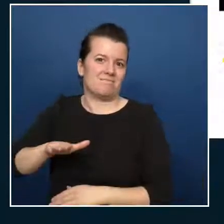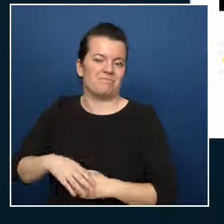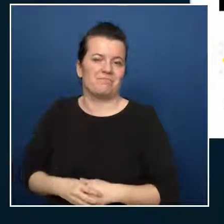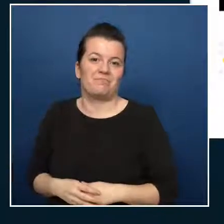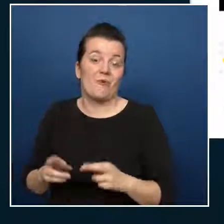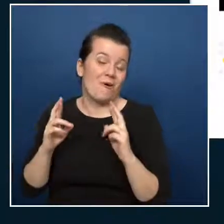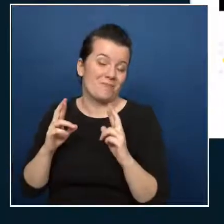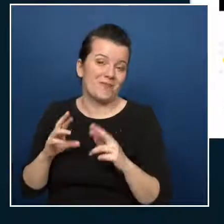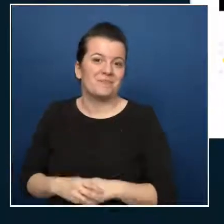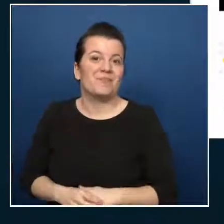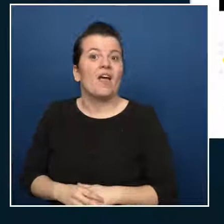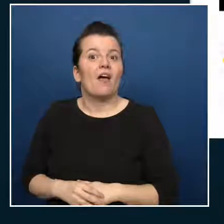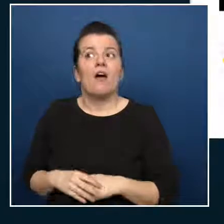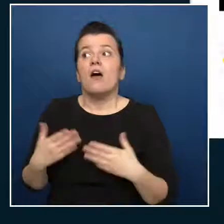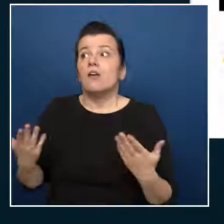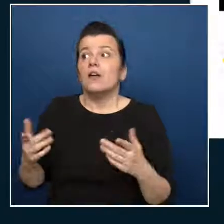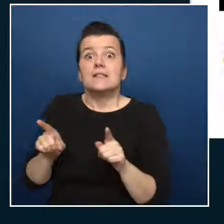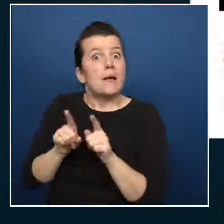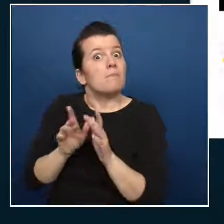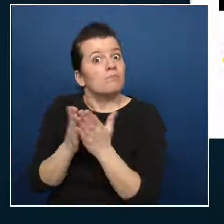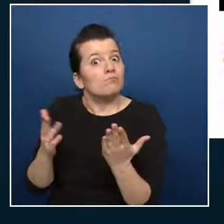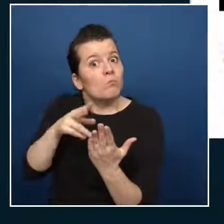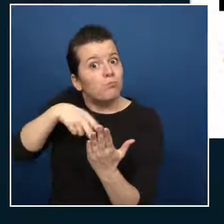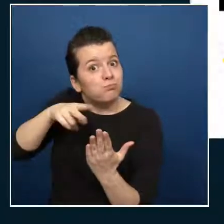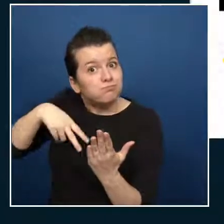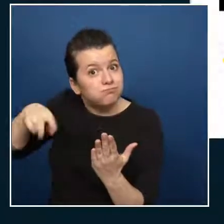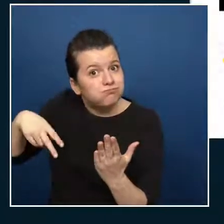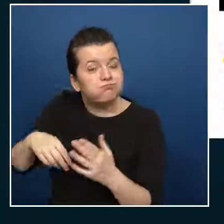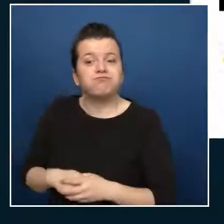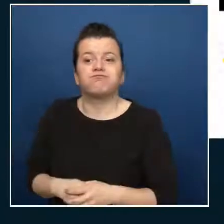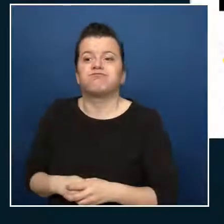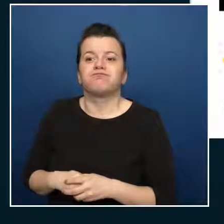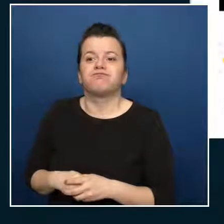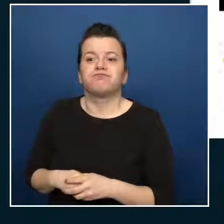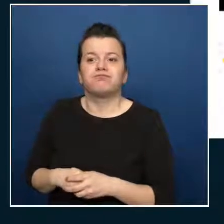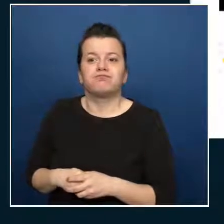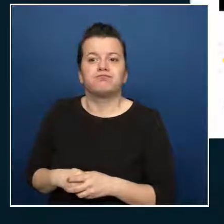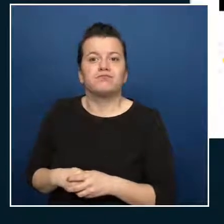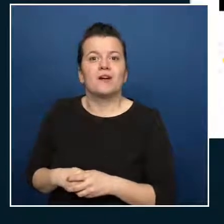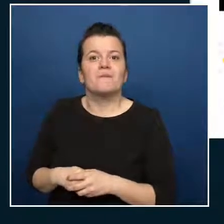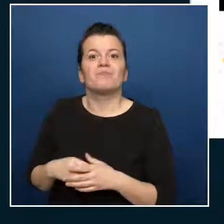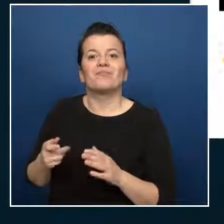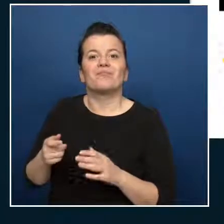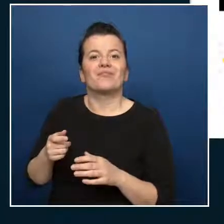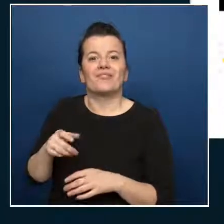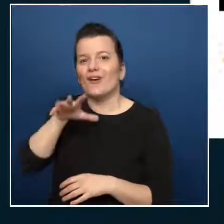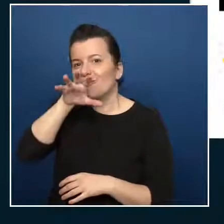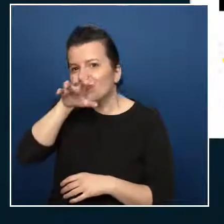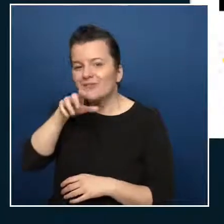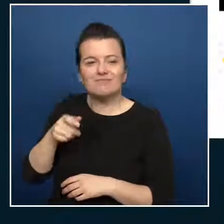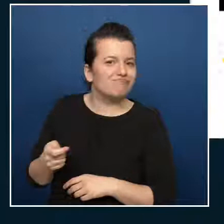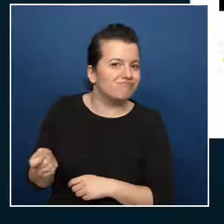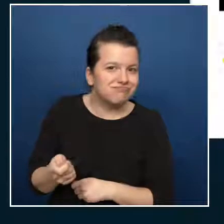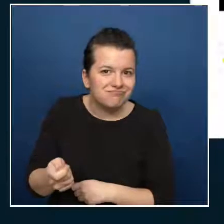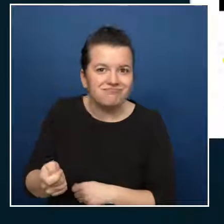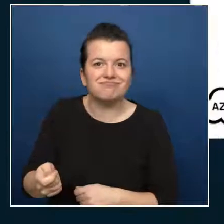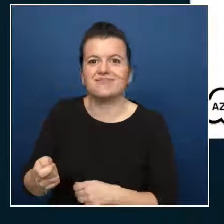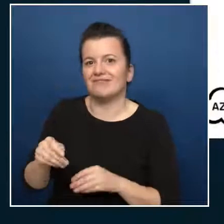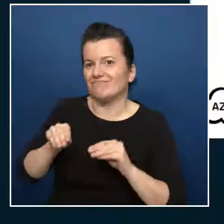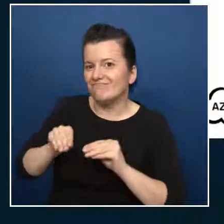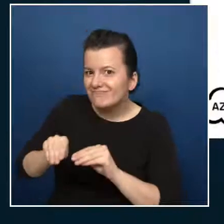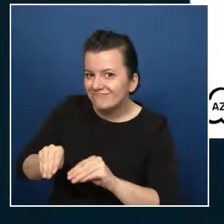like reading books, play chess, and spend time dog training with my Belgian Malinois dog,